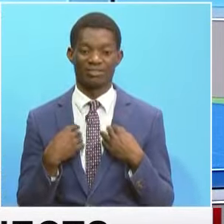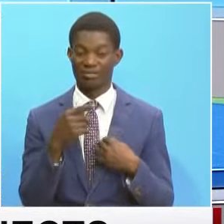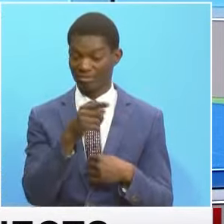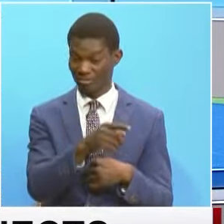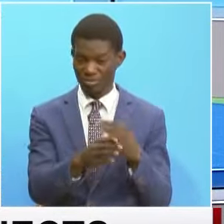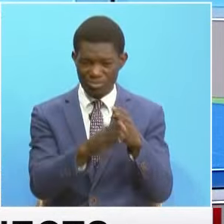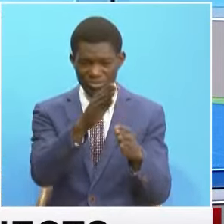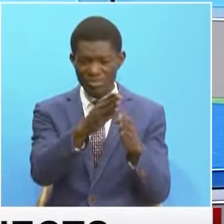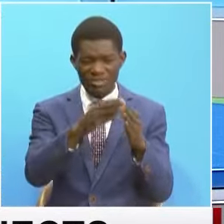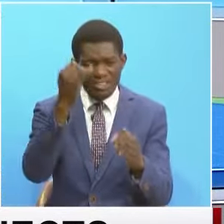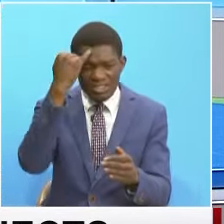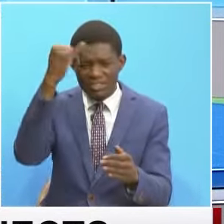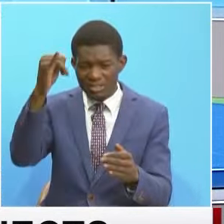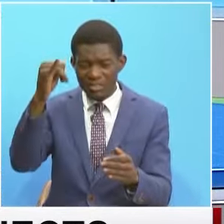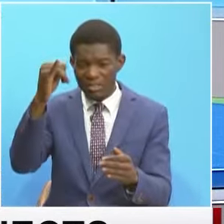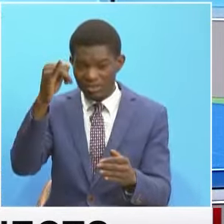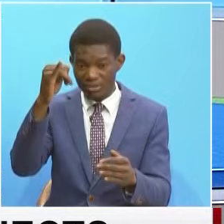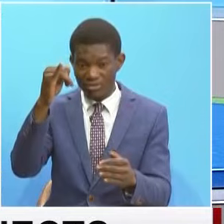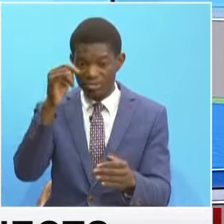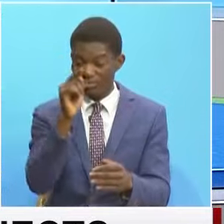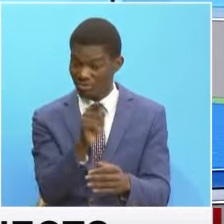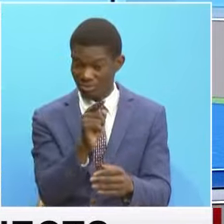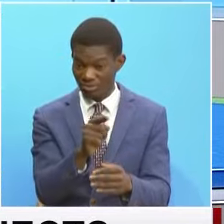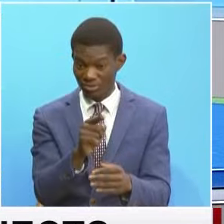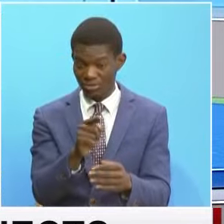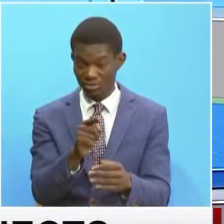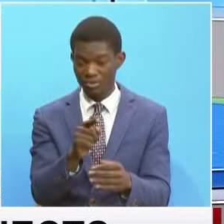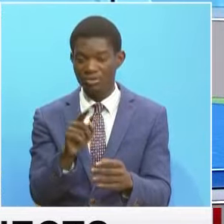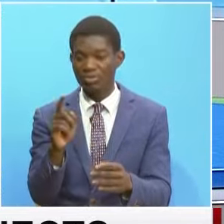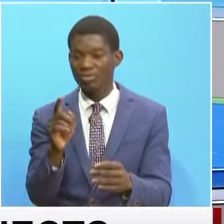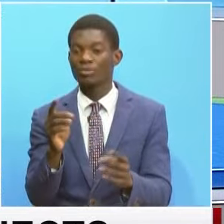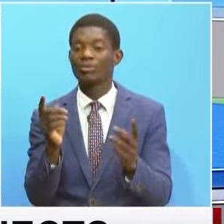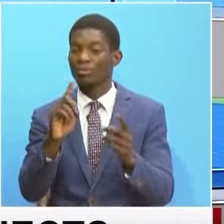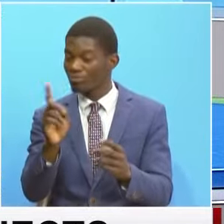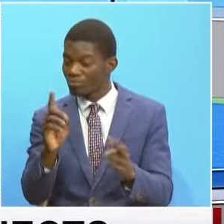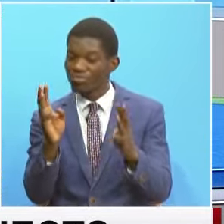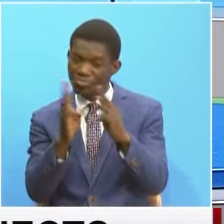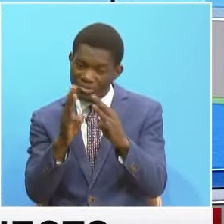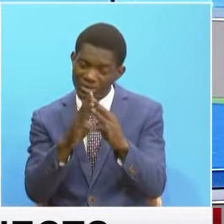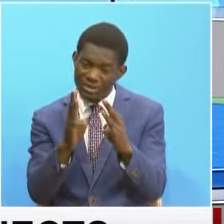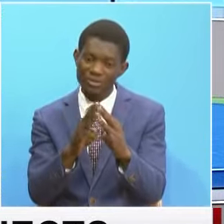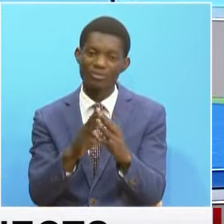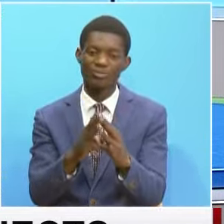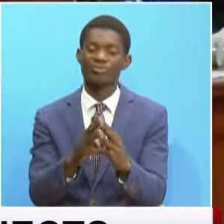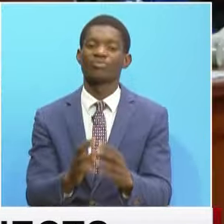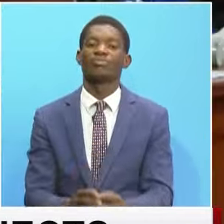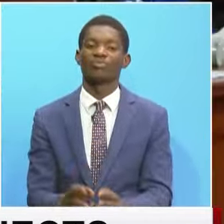presented by the town clerk, Stanley Mbewe, during the fourth ordinary council meeting. More in this report.